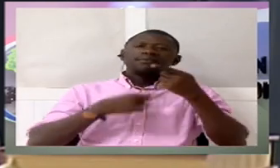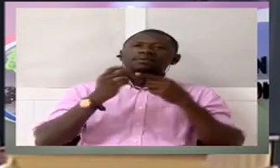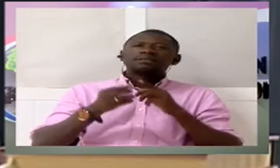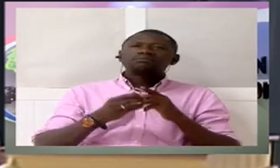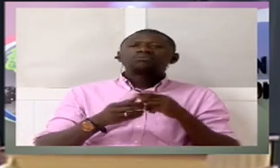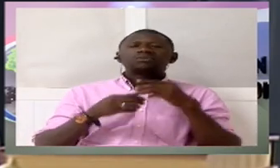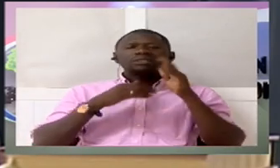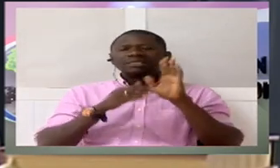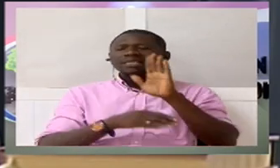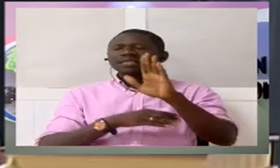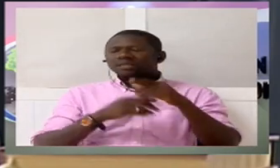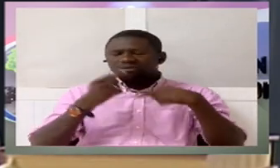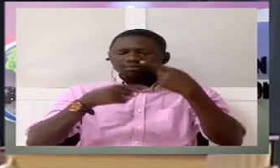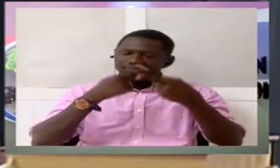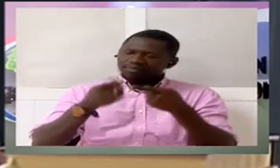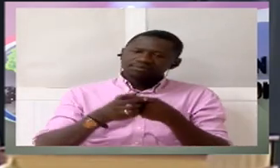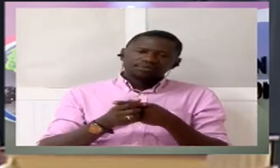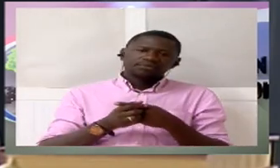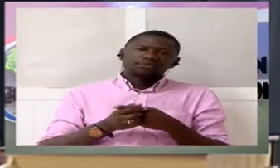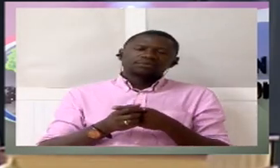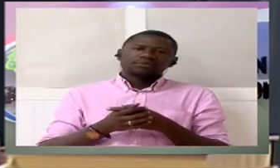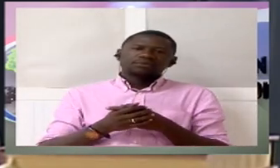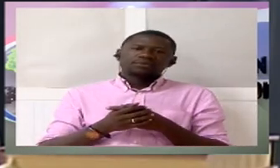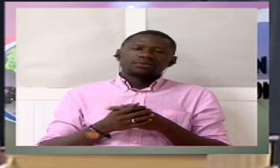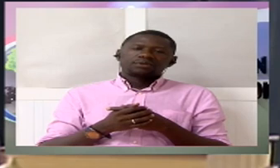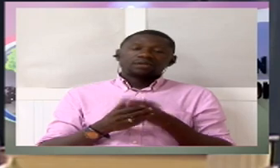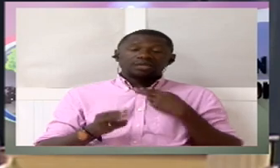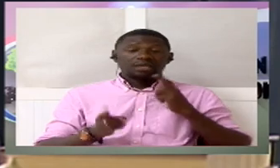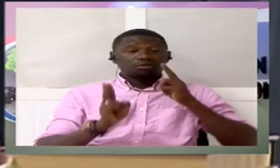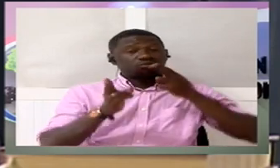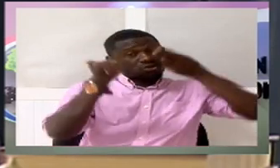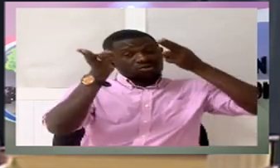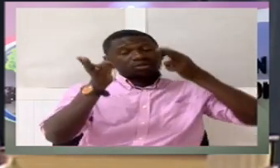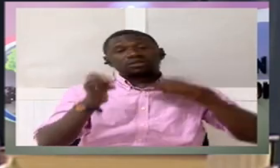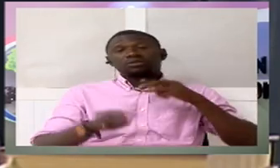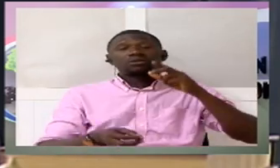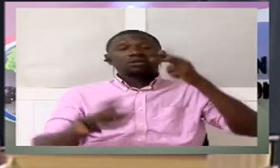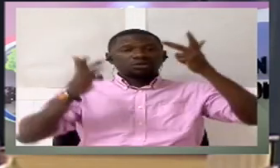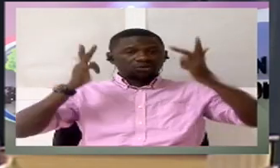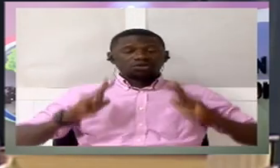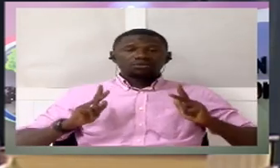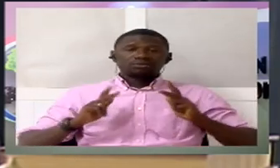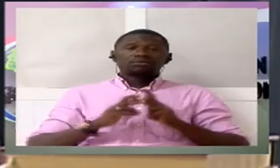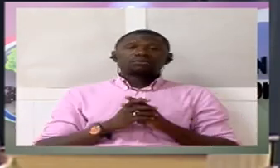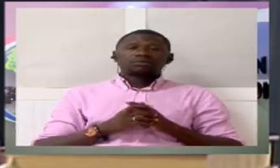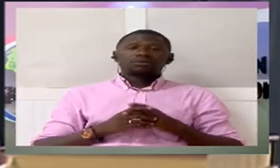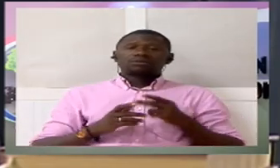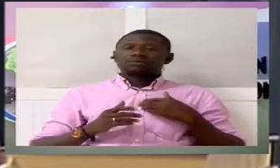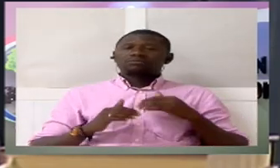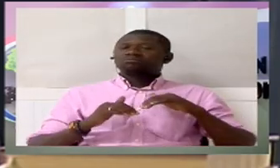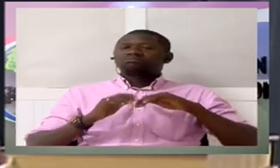proceeded later on, ya la lawyer bu. They shot his lawyer. Oda bota defense team okon. And